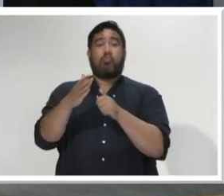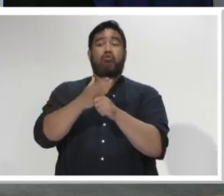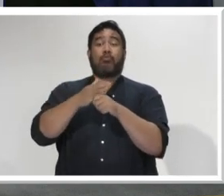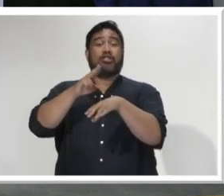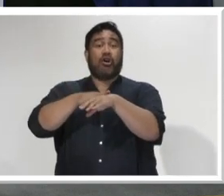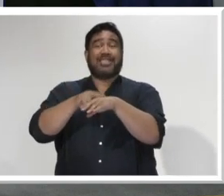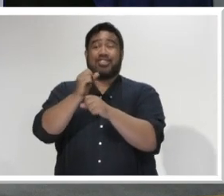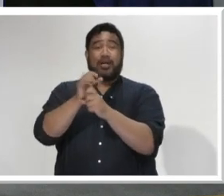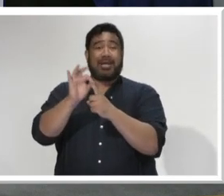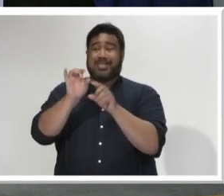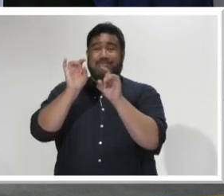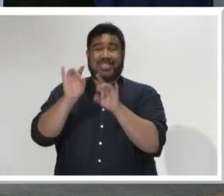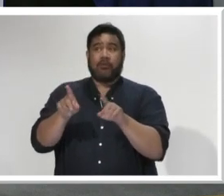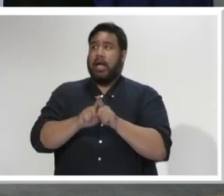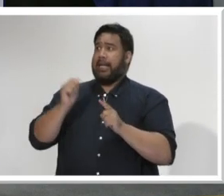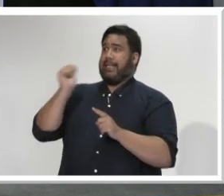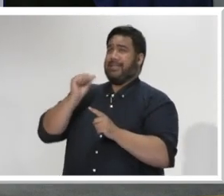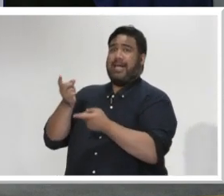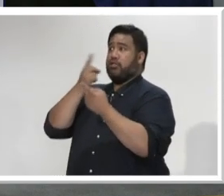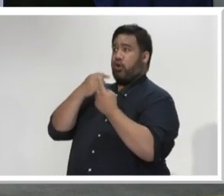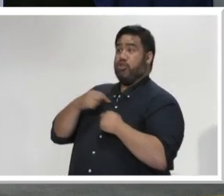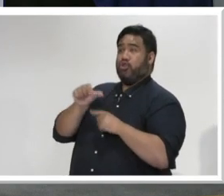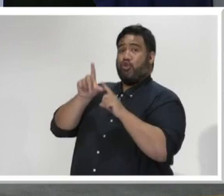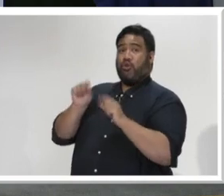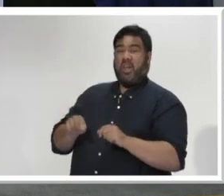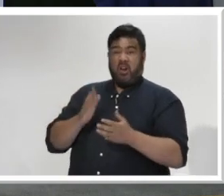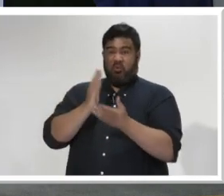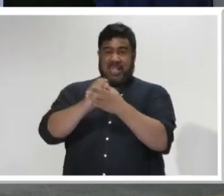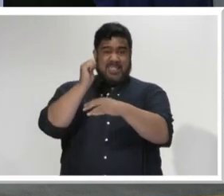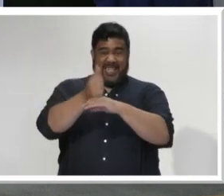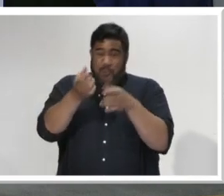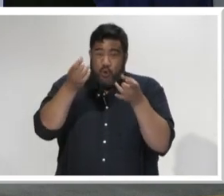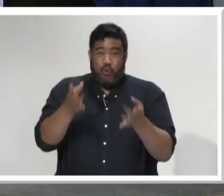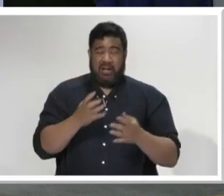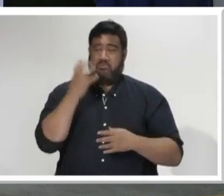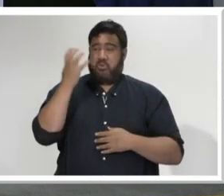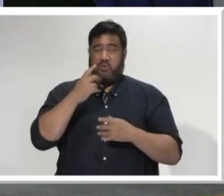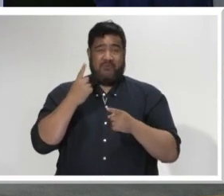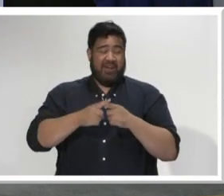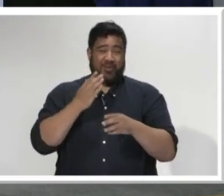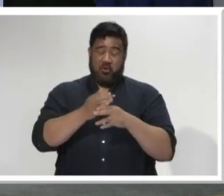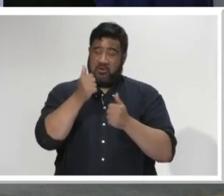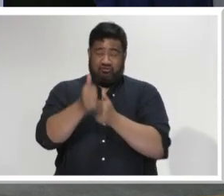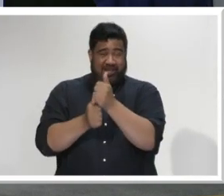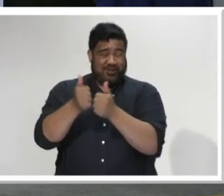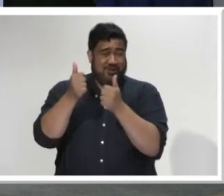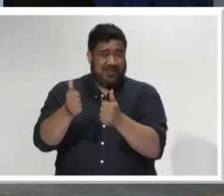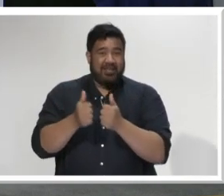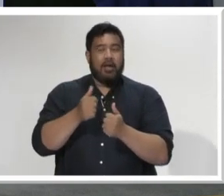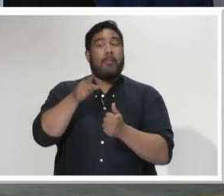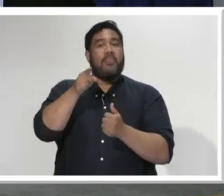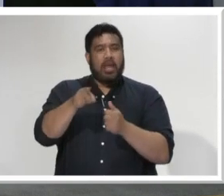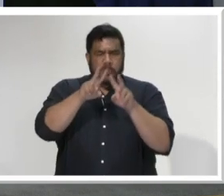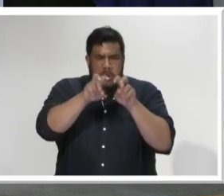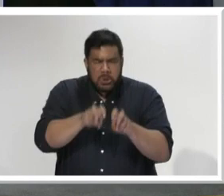there straight away. We only got the advice yesterday, and they've set it up and it's going today. So it just helps us build a picture of whether there is